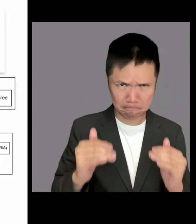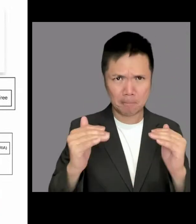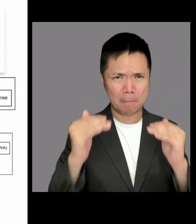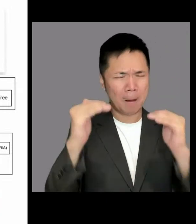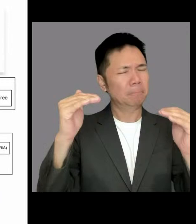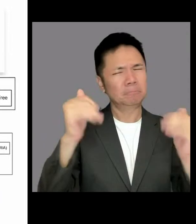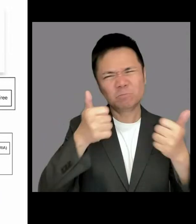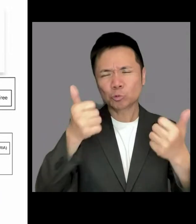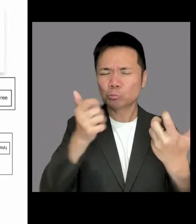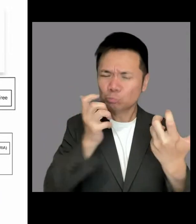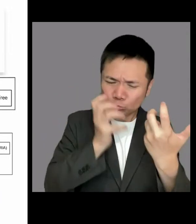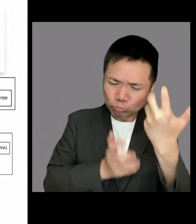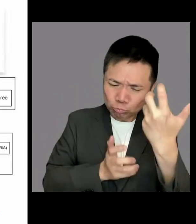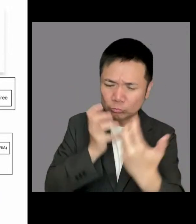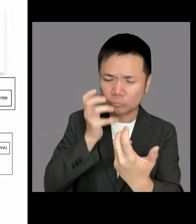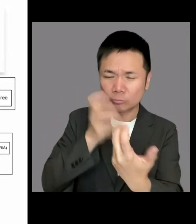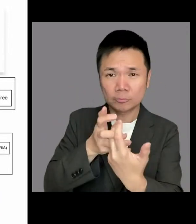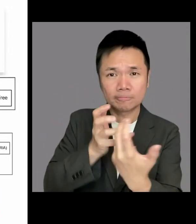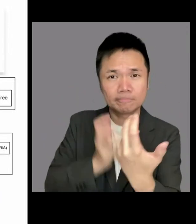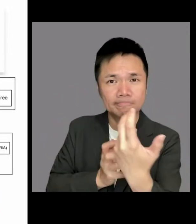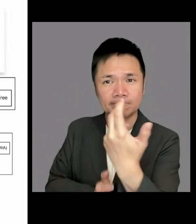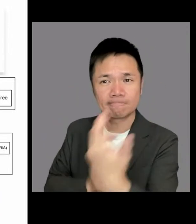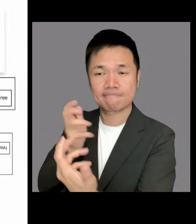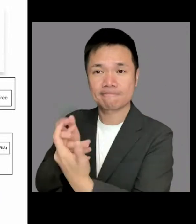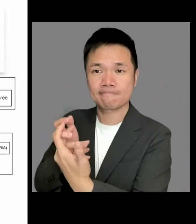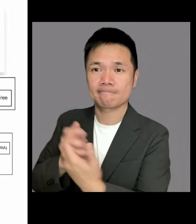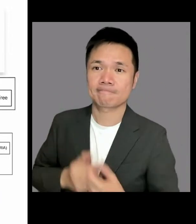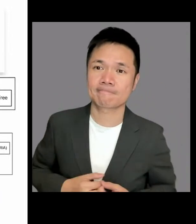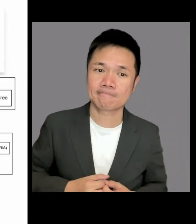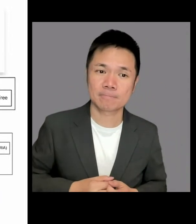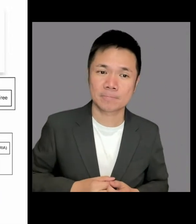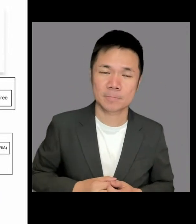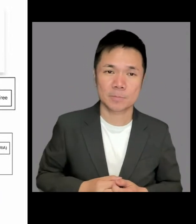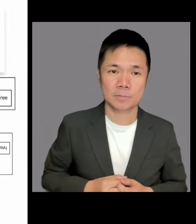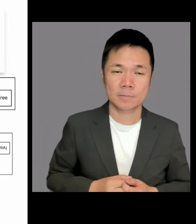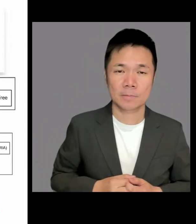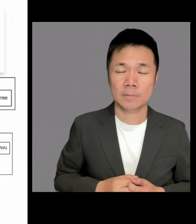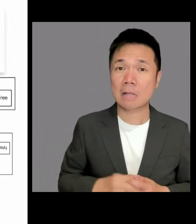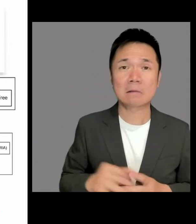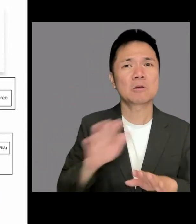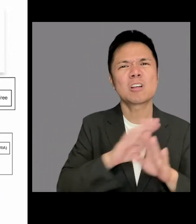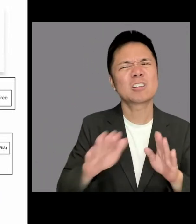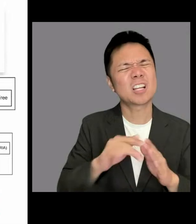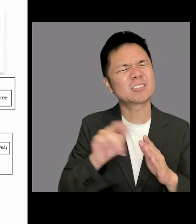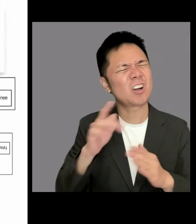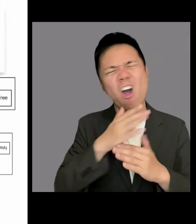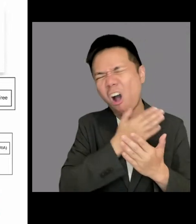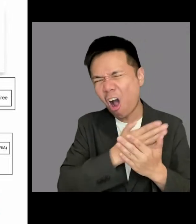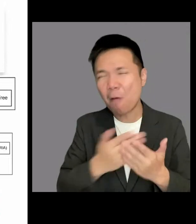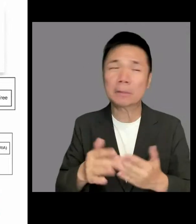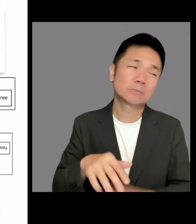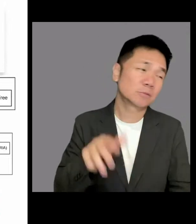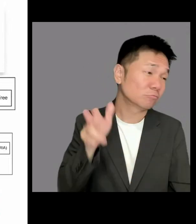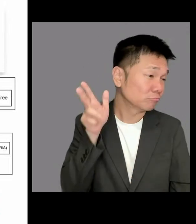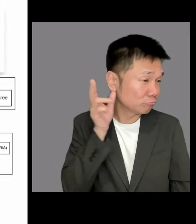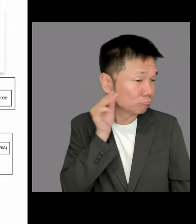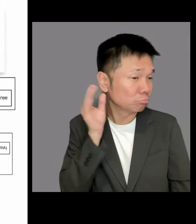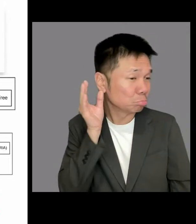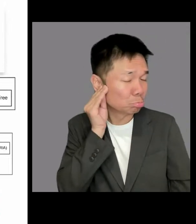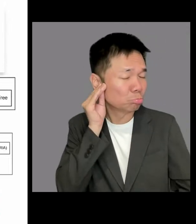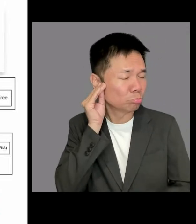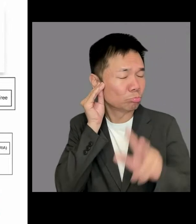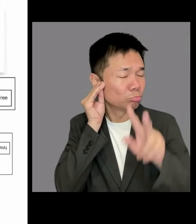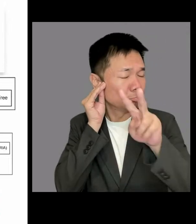accessible. And you won't have to rely on screen reading technology to as